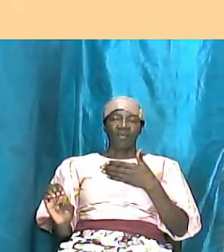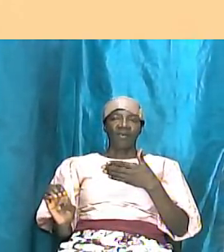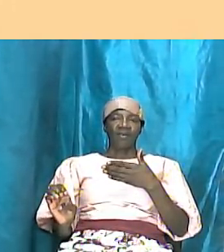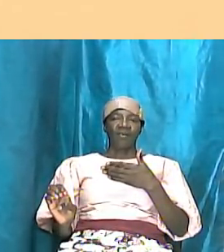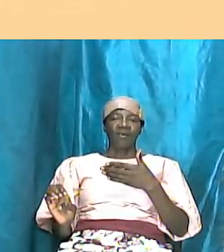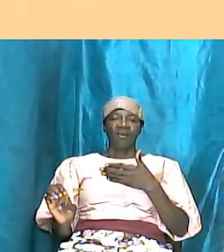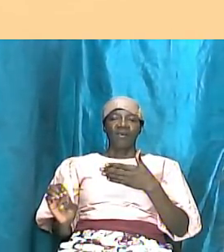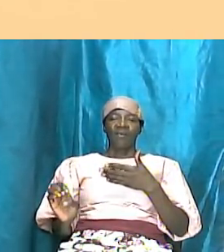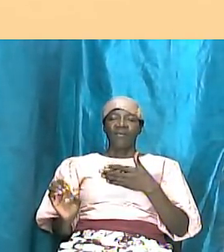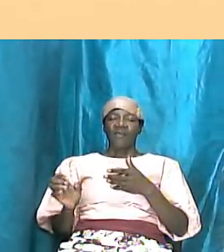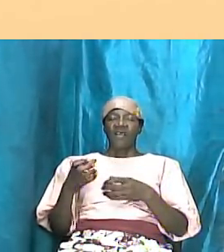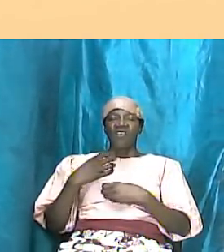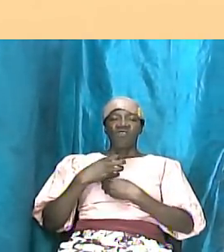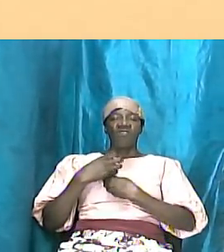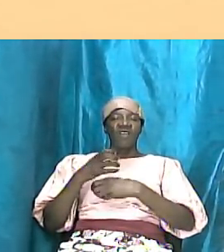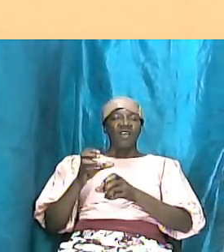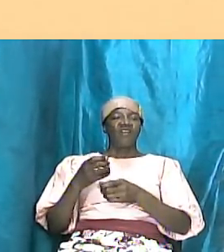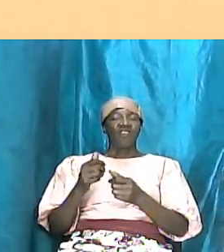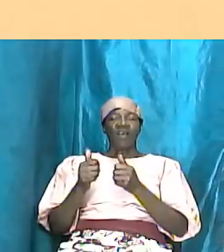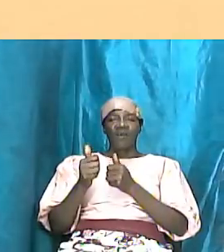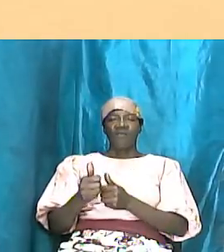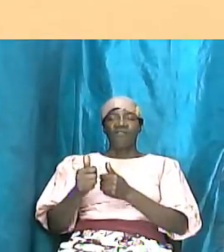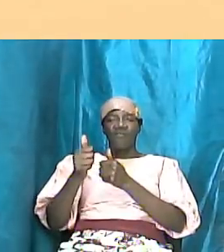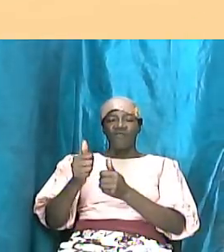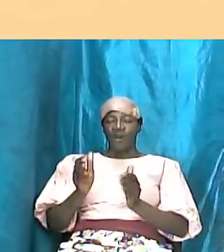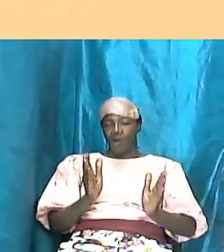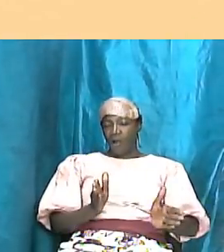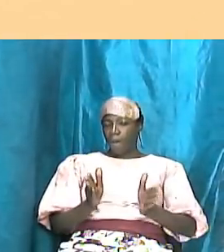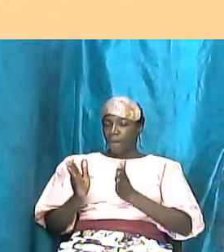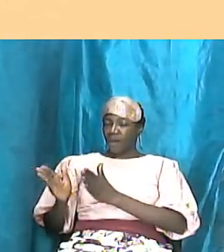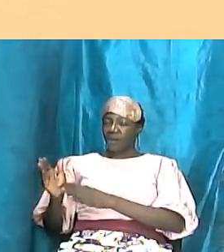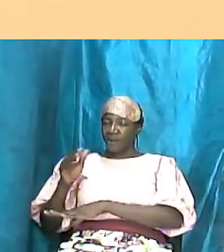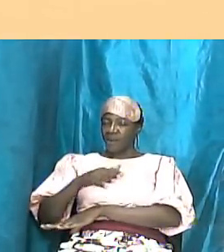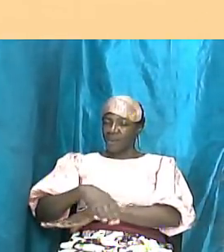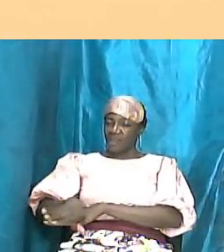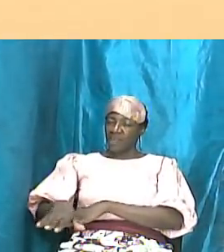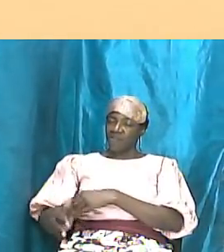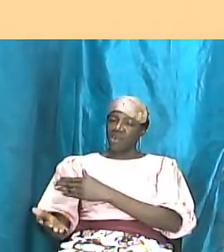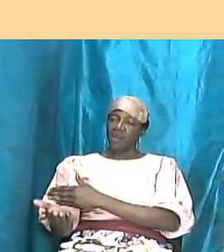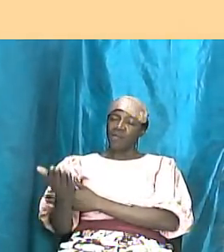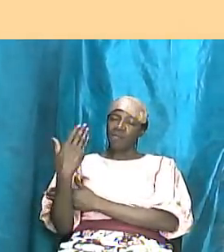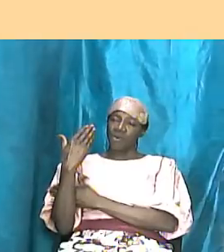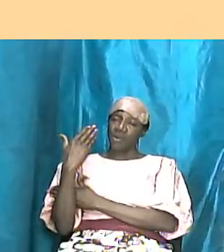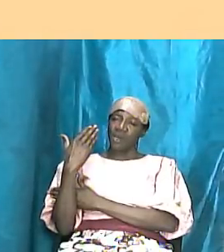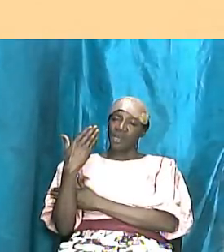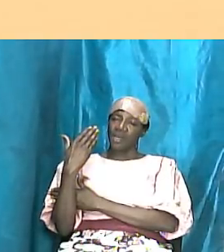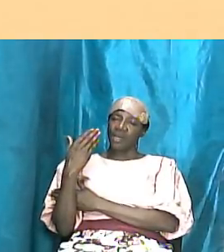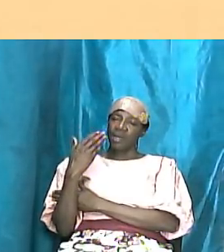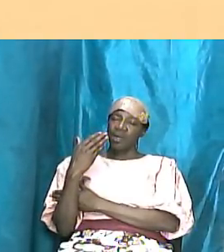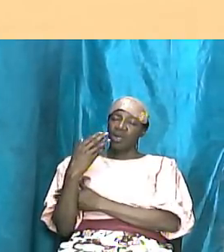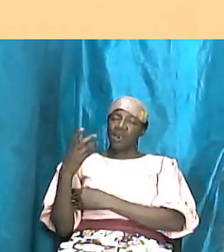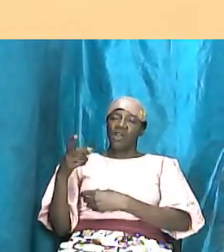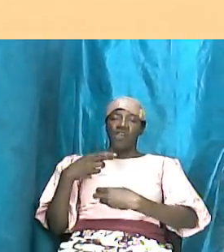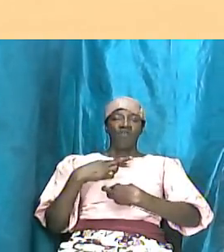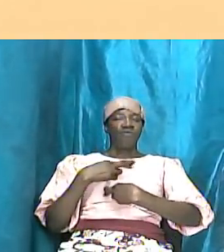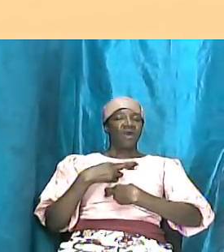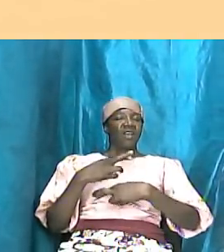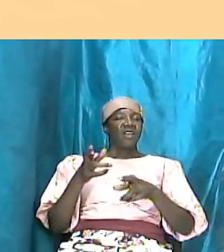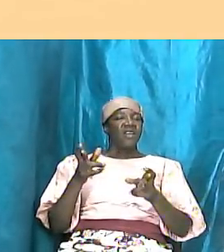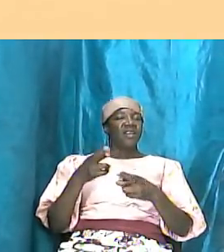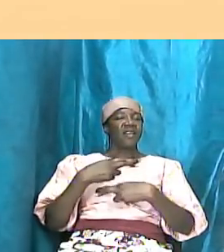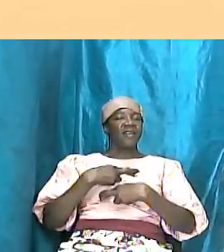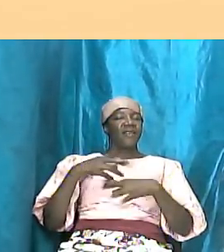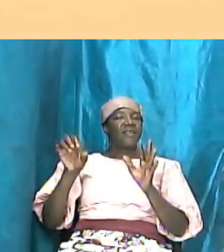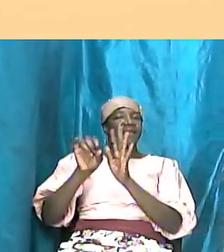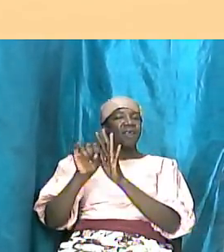it followed a pattern, evening, then morning. Where redemption is concerned, it followed